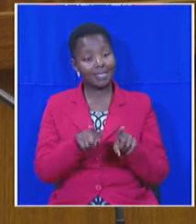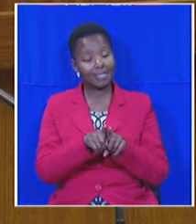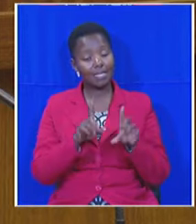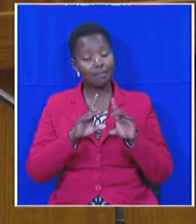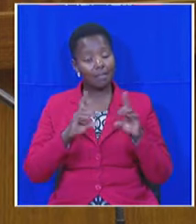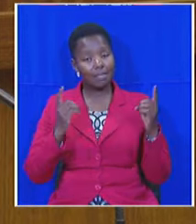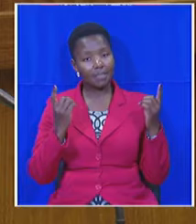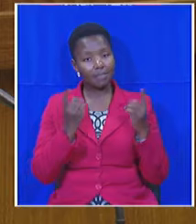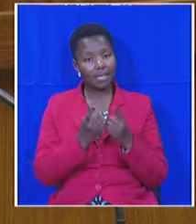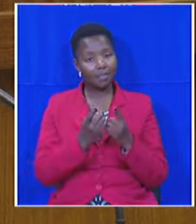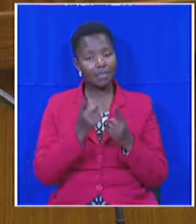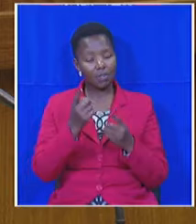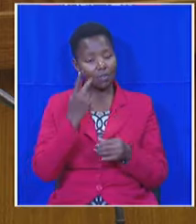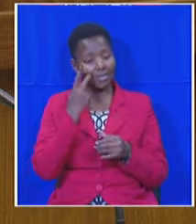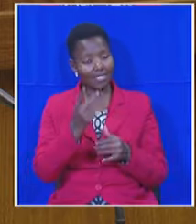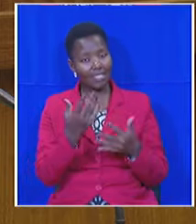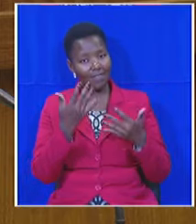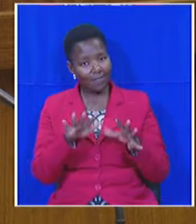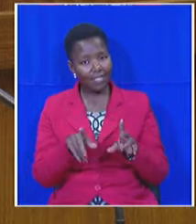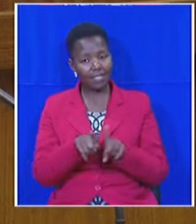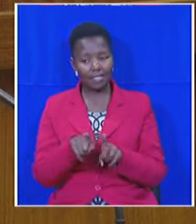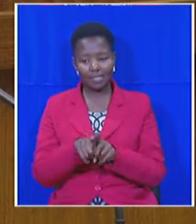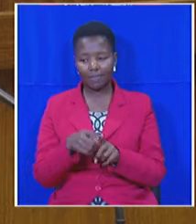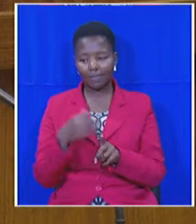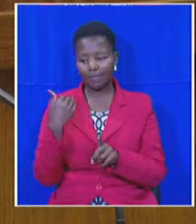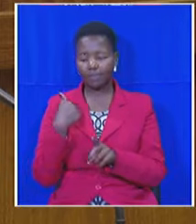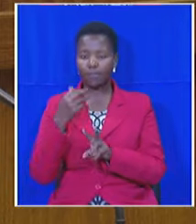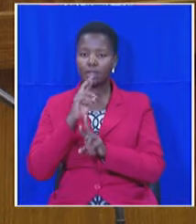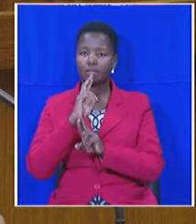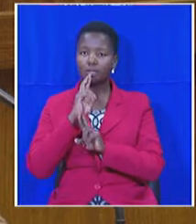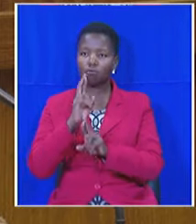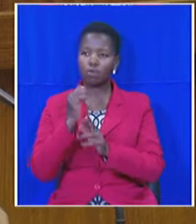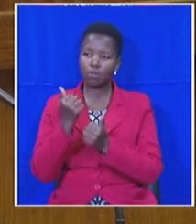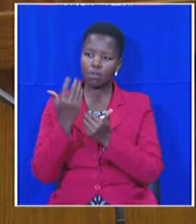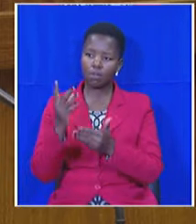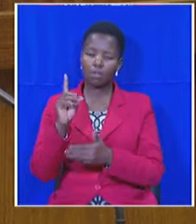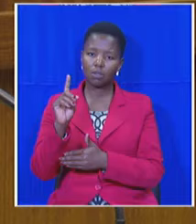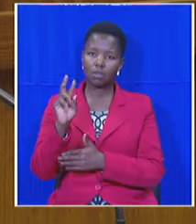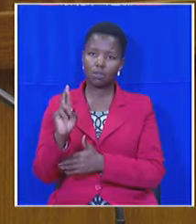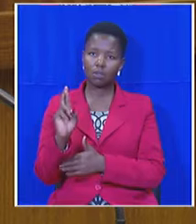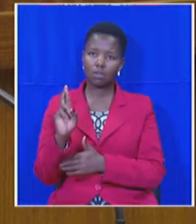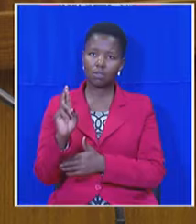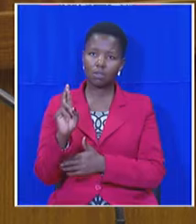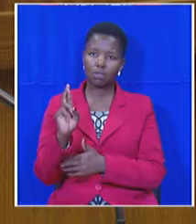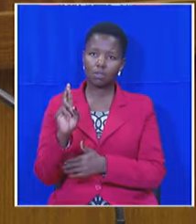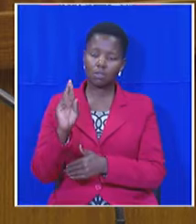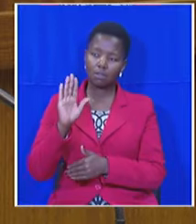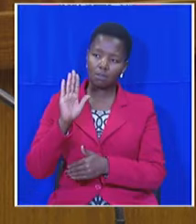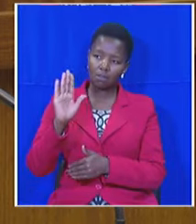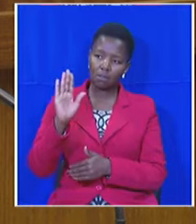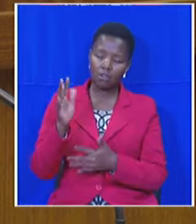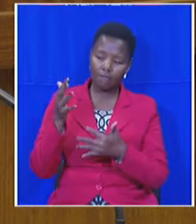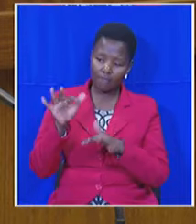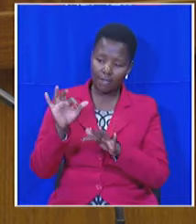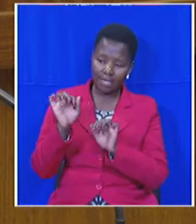that we've seen it, even in the reports that they've given you, Doctor. You've also agreed to